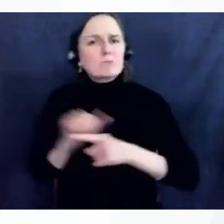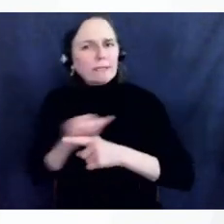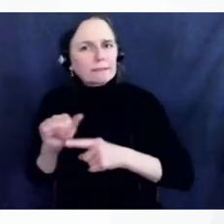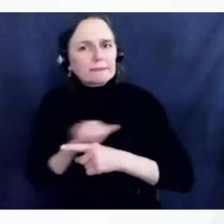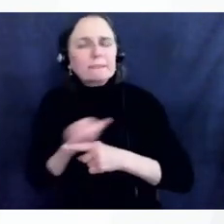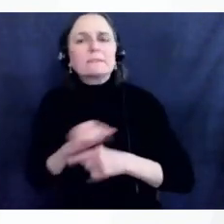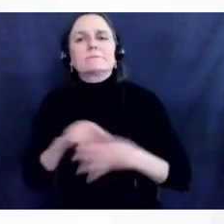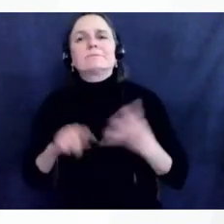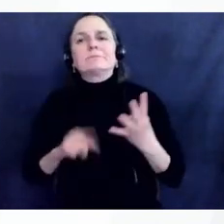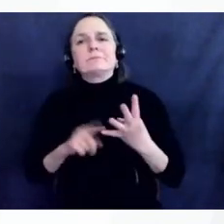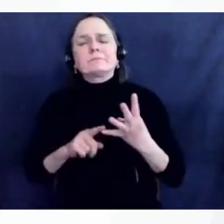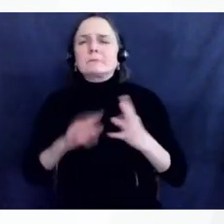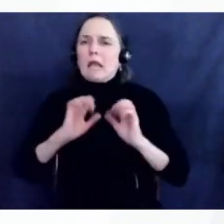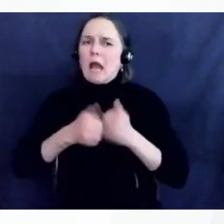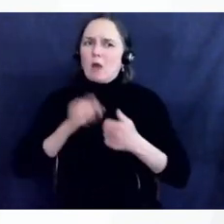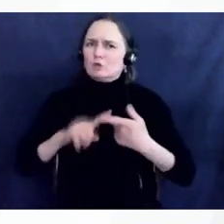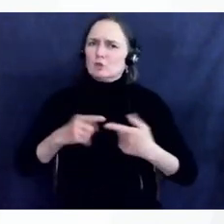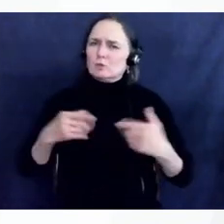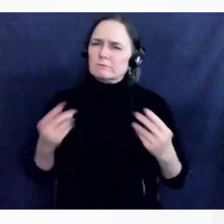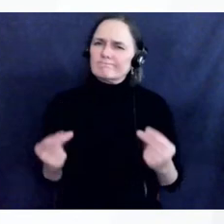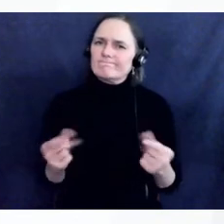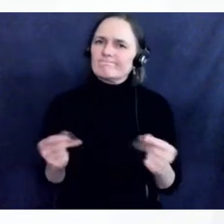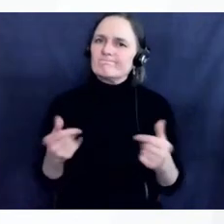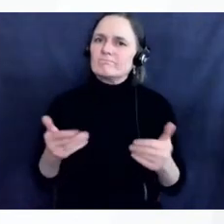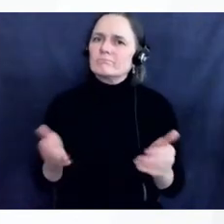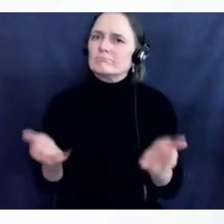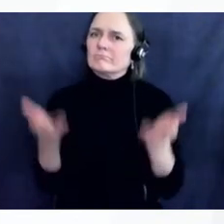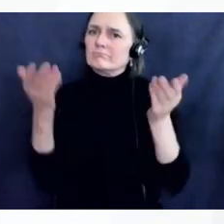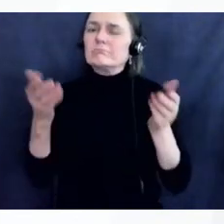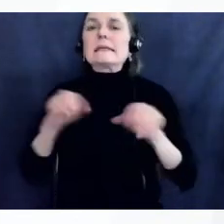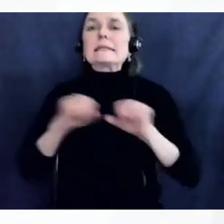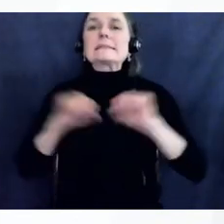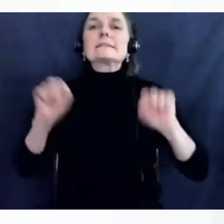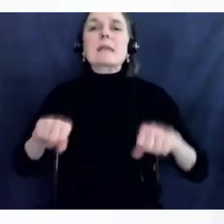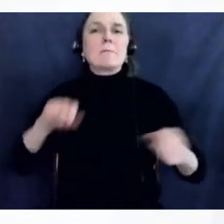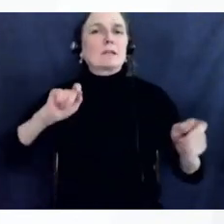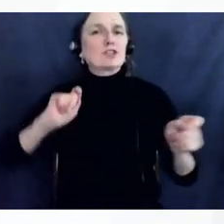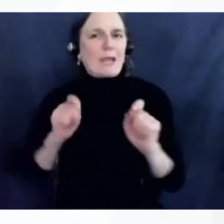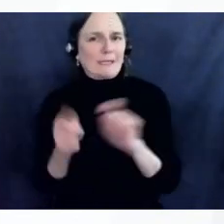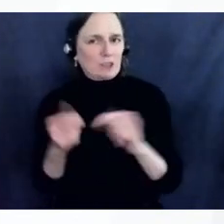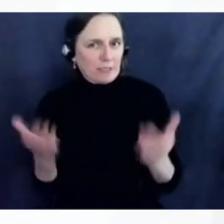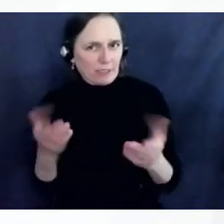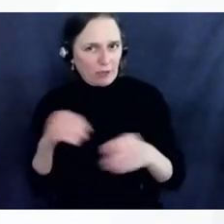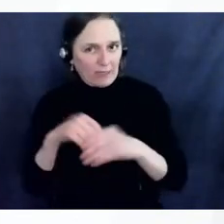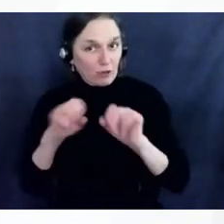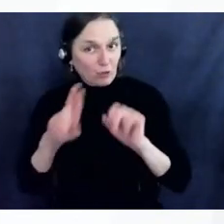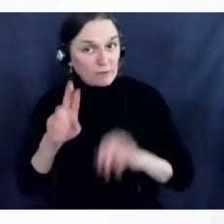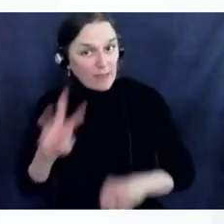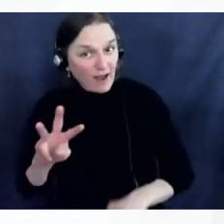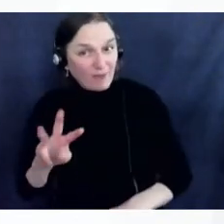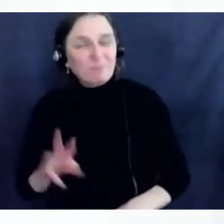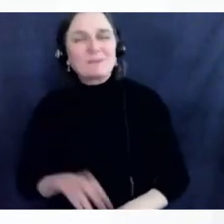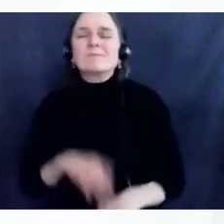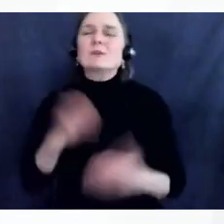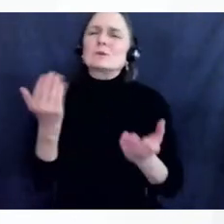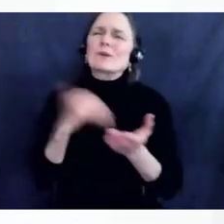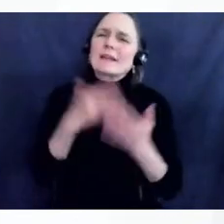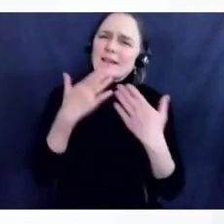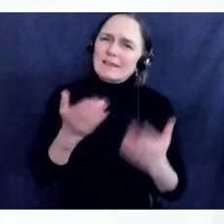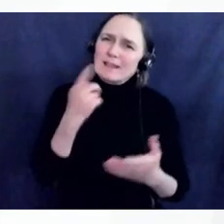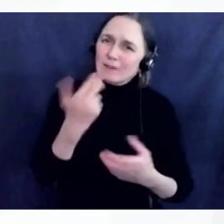systemic change at the UW. Thank you for joining us today, and please help me welcome Provost Mark